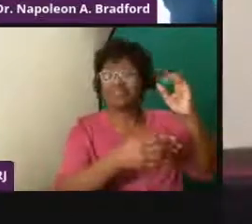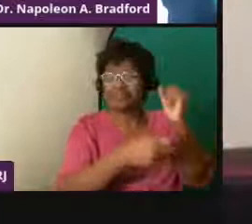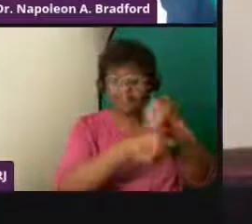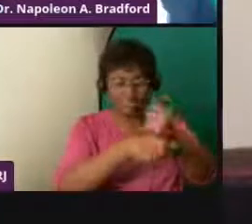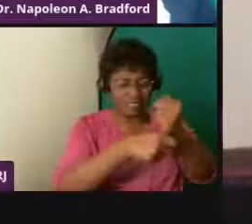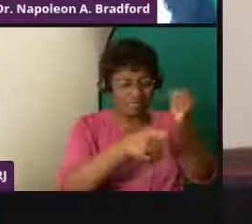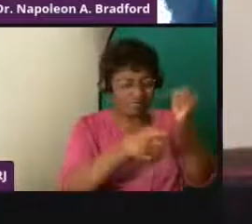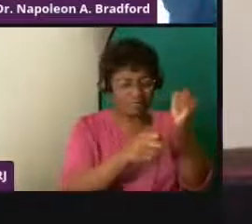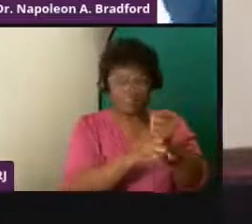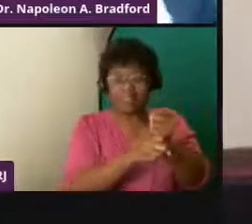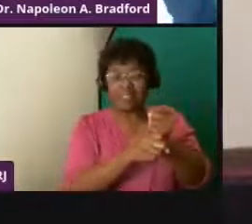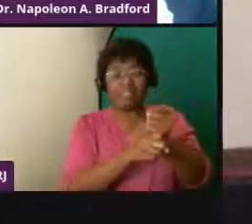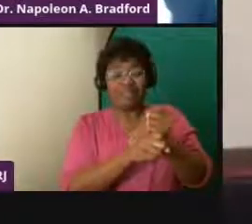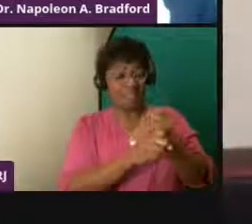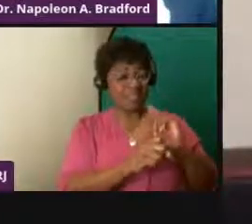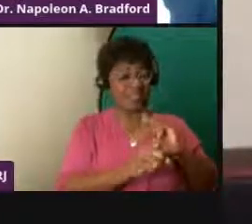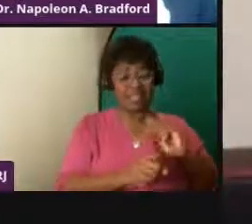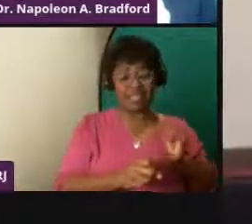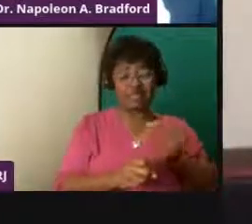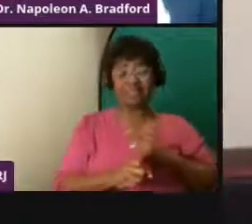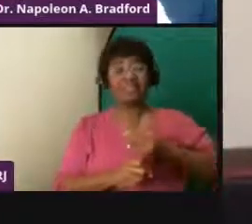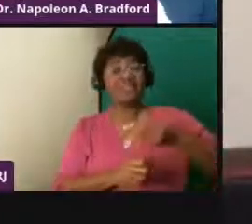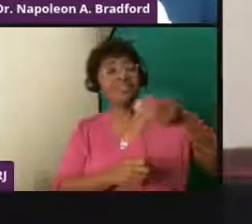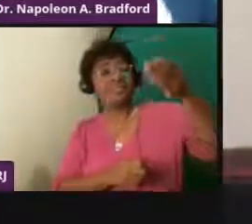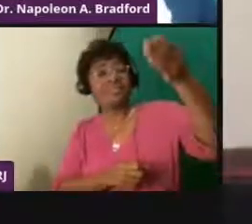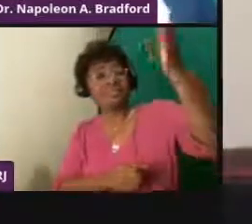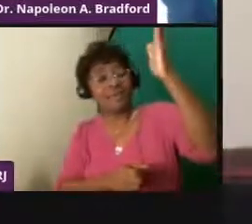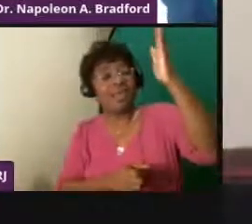heaven all belongs to Him